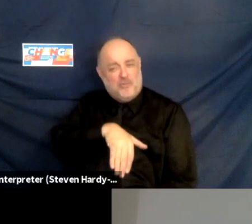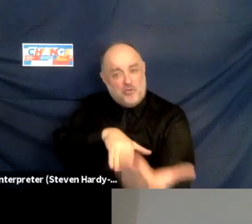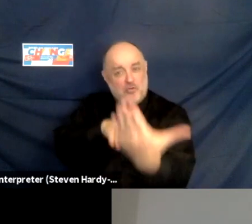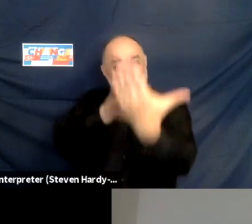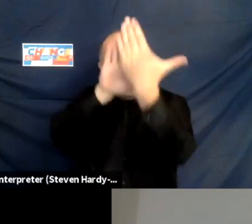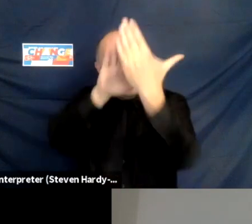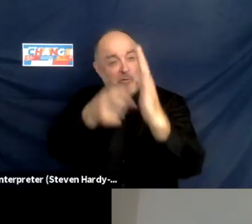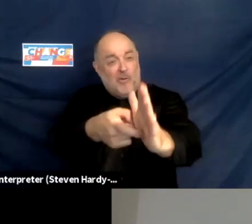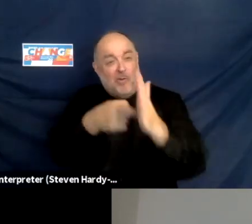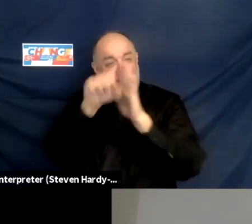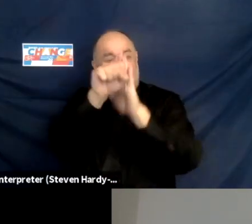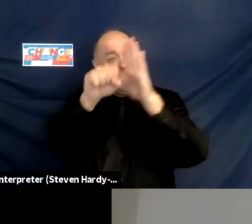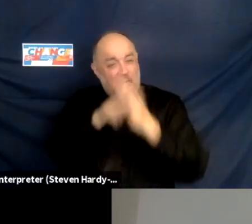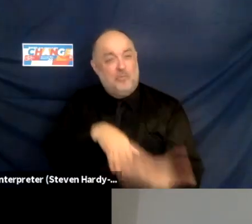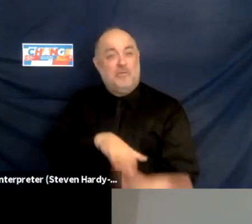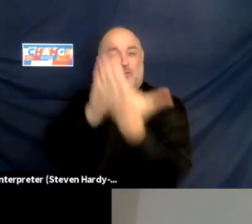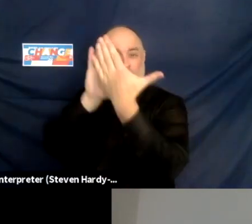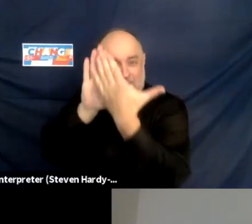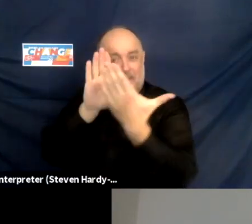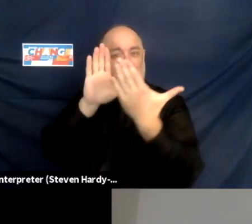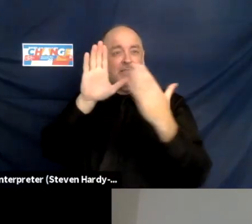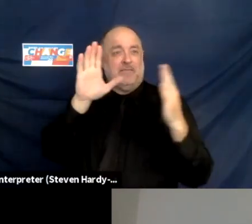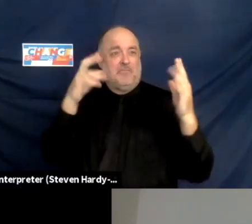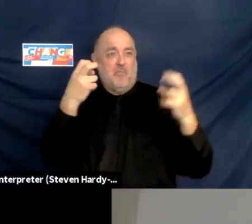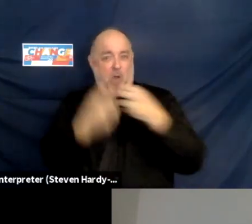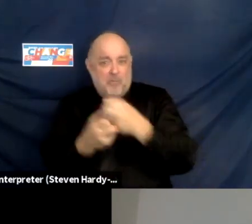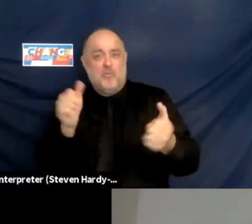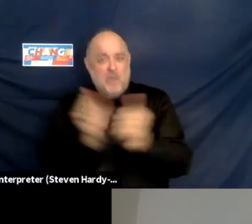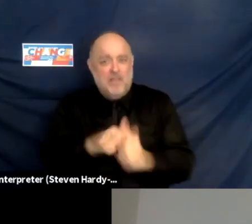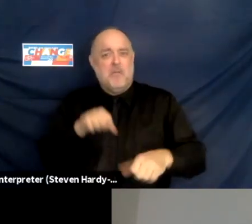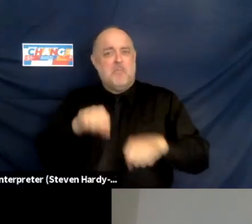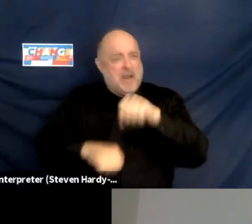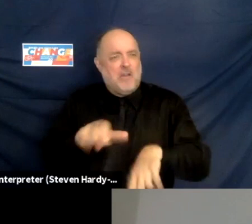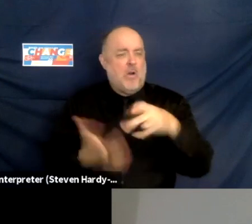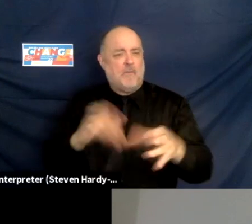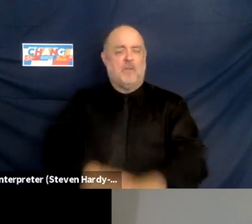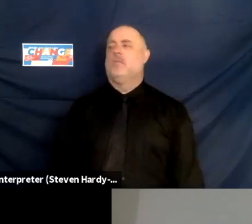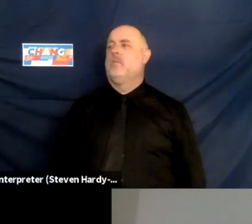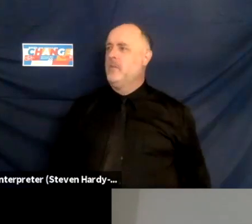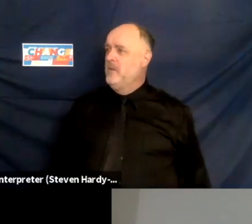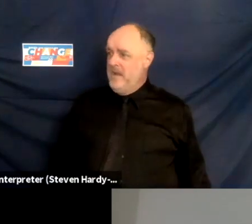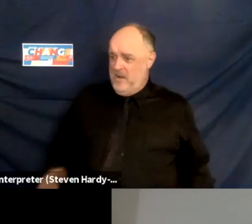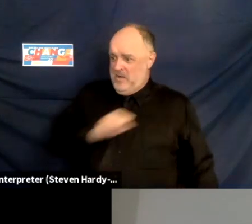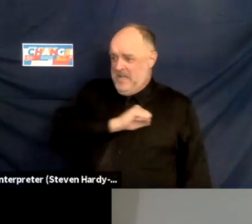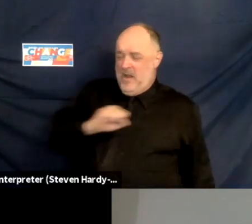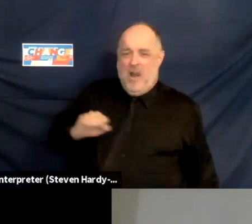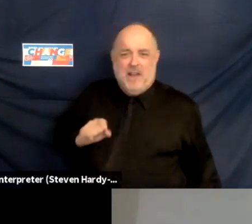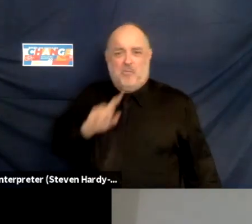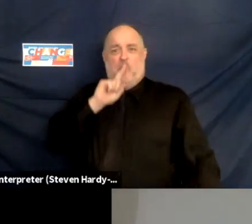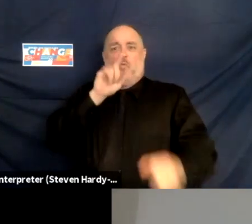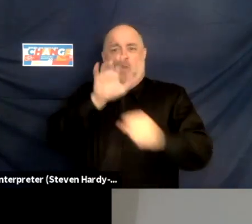This year, now as chairman of the committee, Senator Carper has pledged to pass a bill that will further address climate change, safety, and